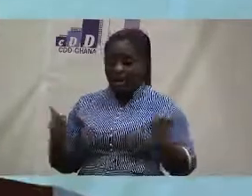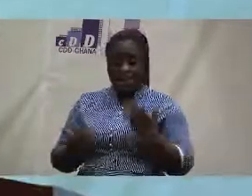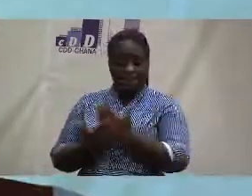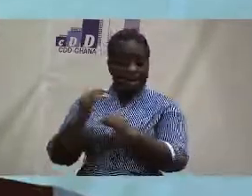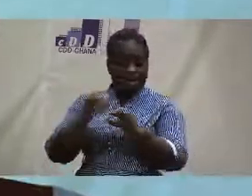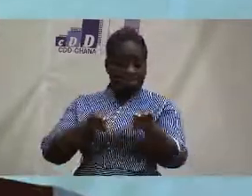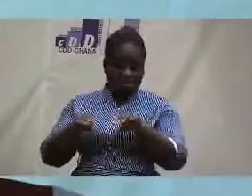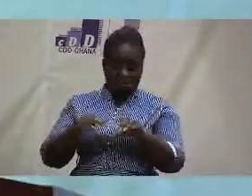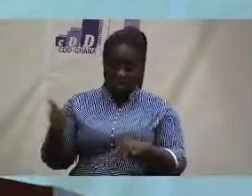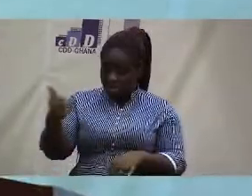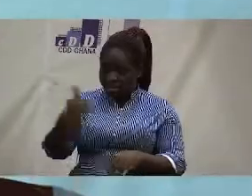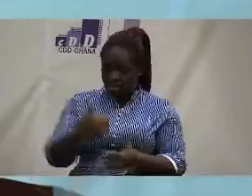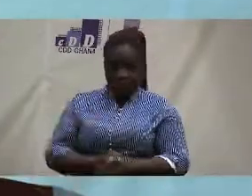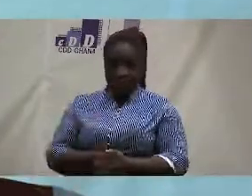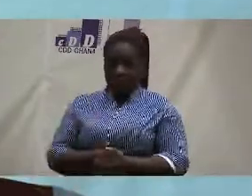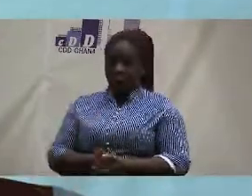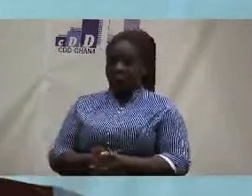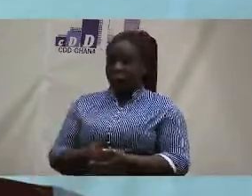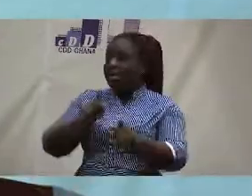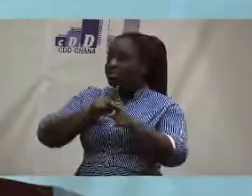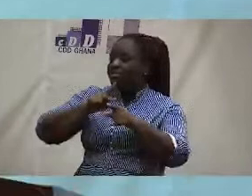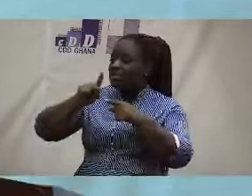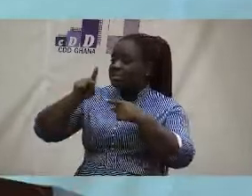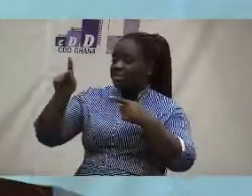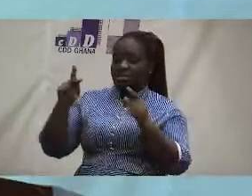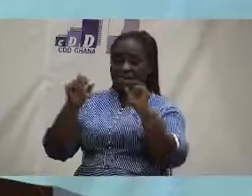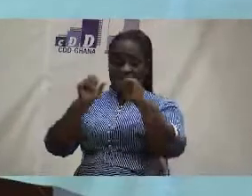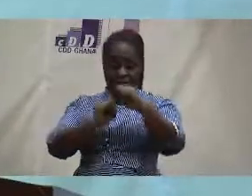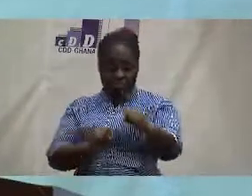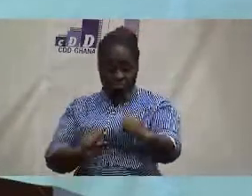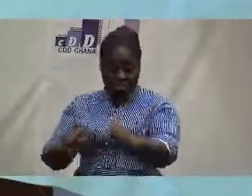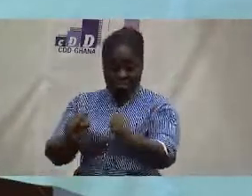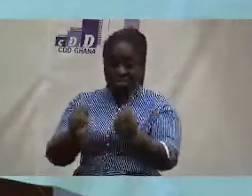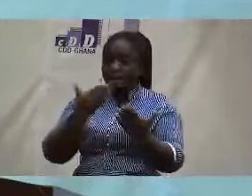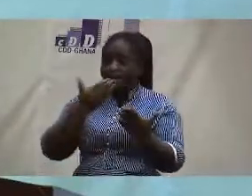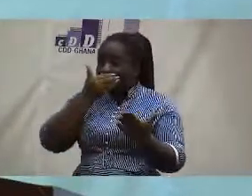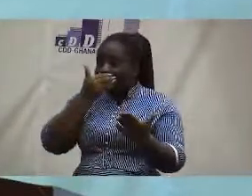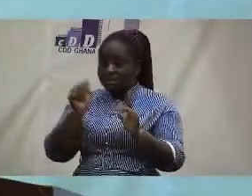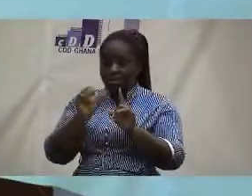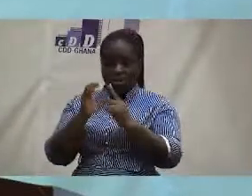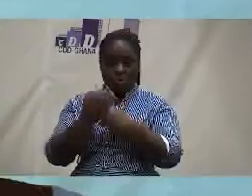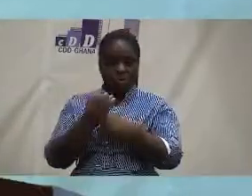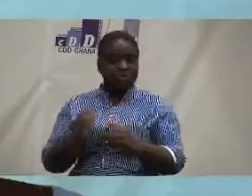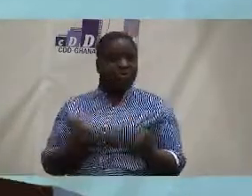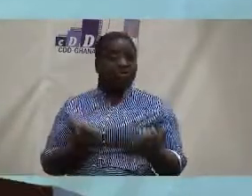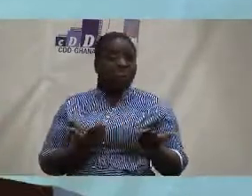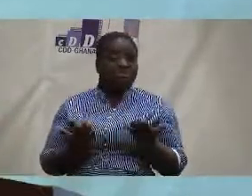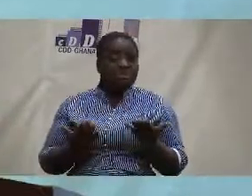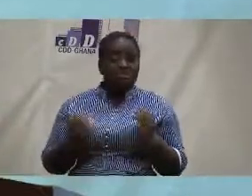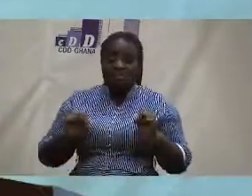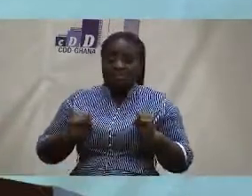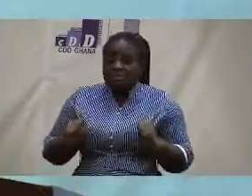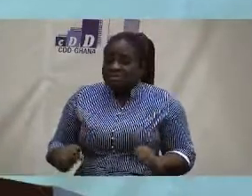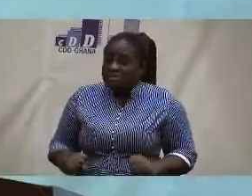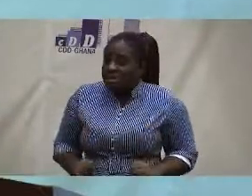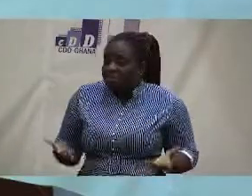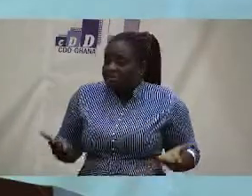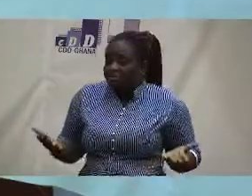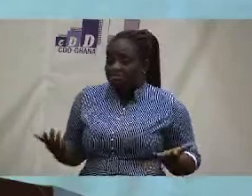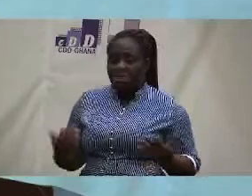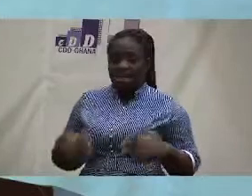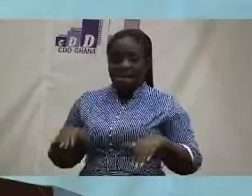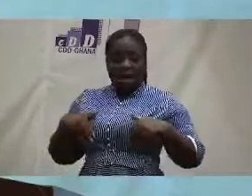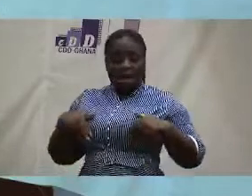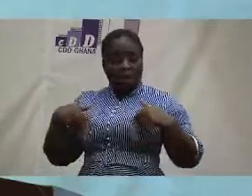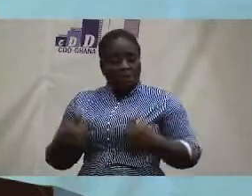movement itself. The professionalization, the strategies, the better condition of services for staff, prioritizing pension